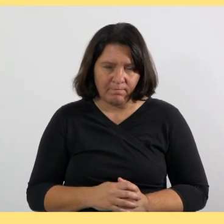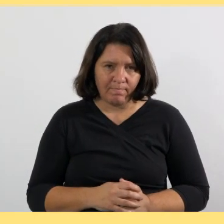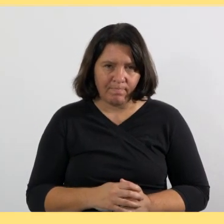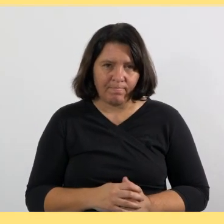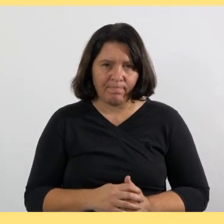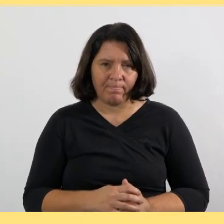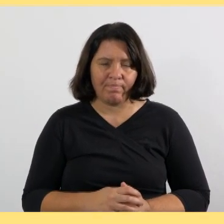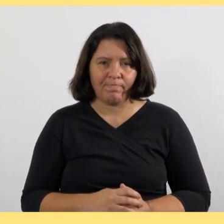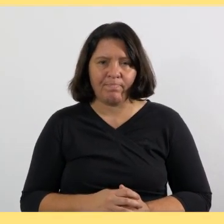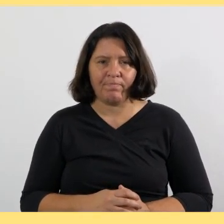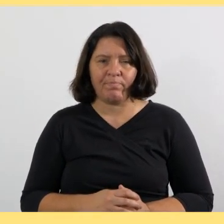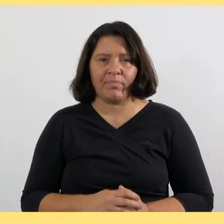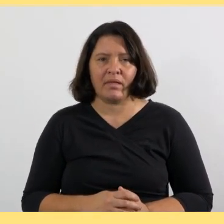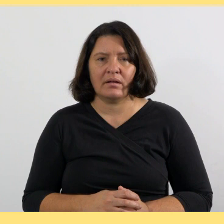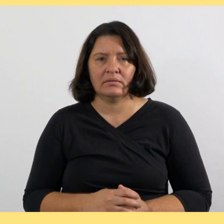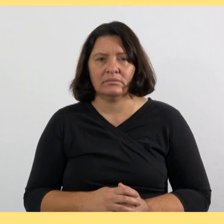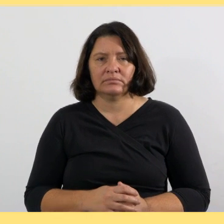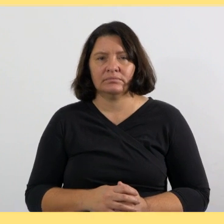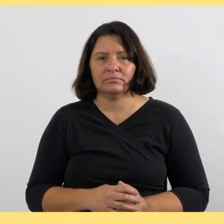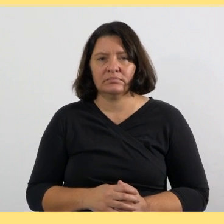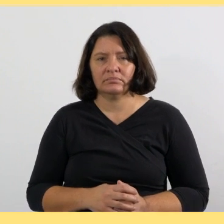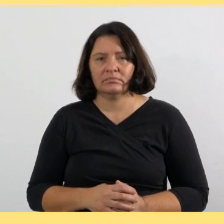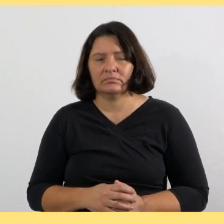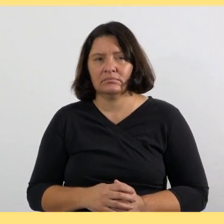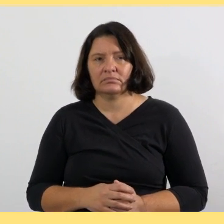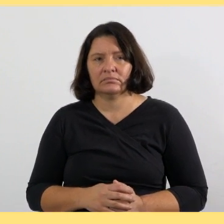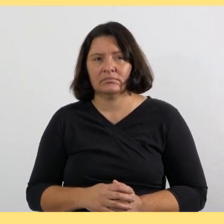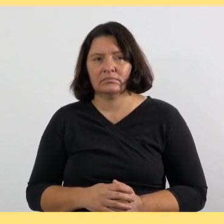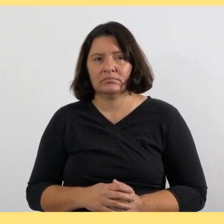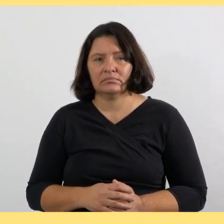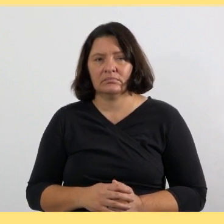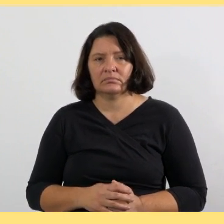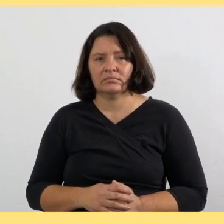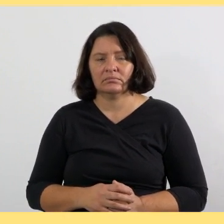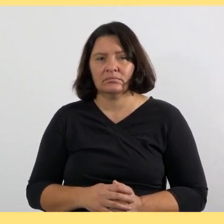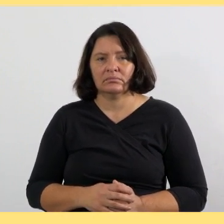1,200. I will therefore come here on the credit side and I'm saying